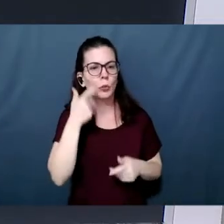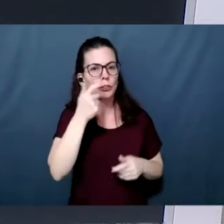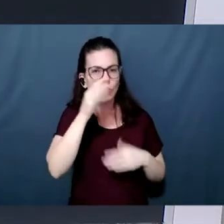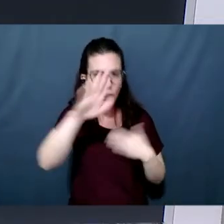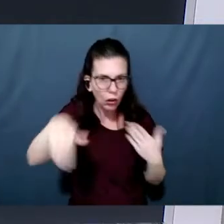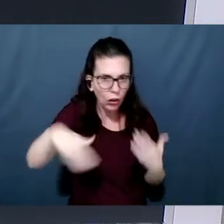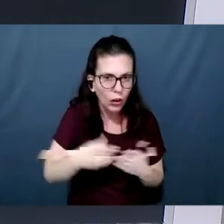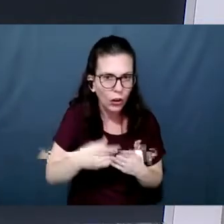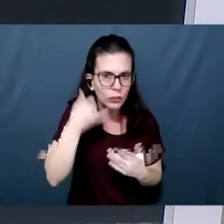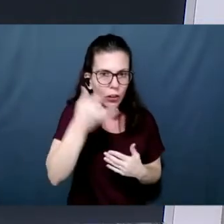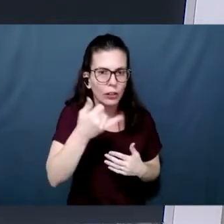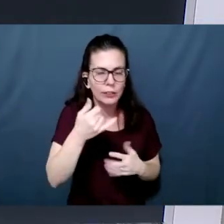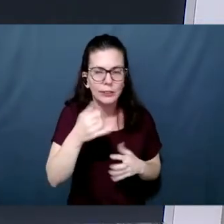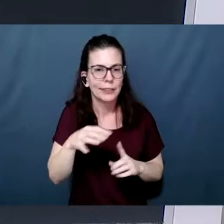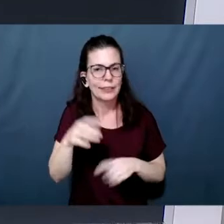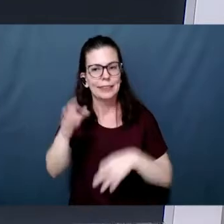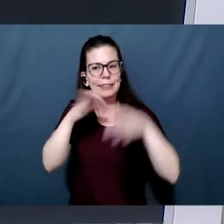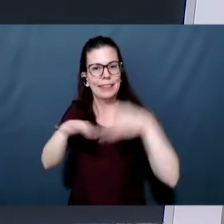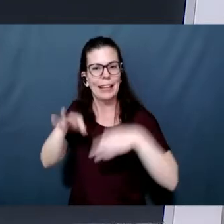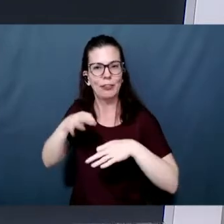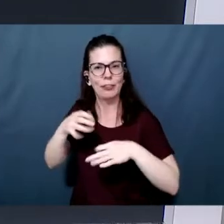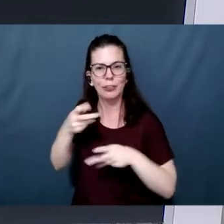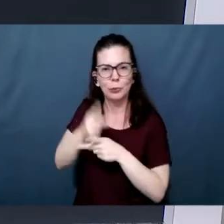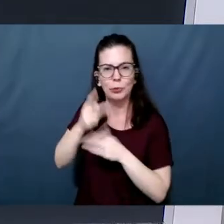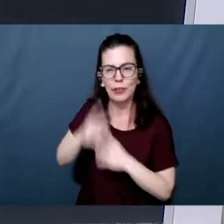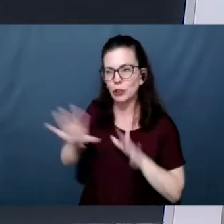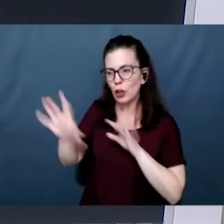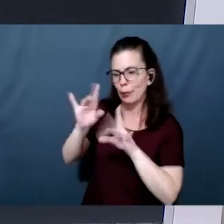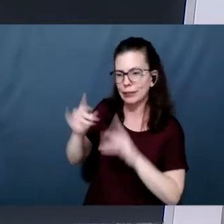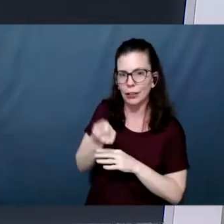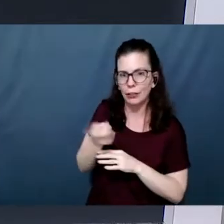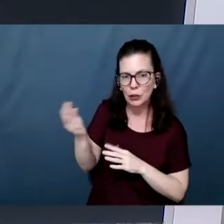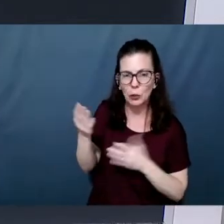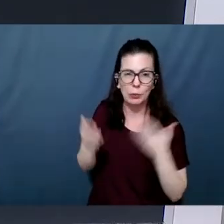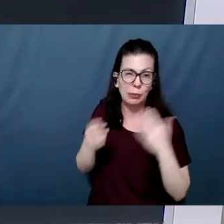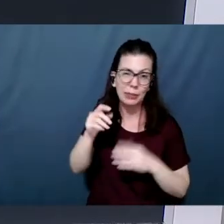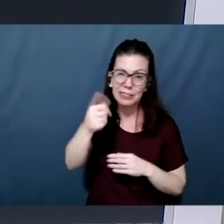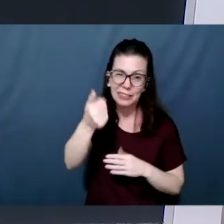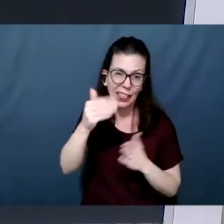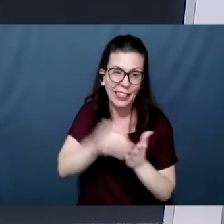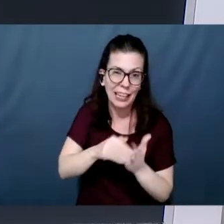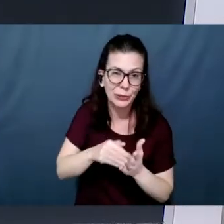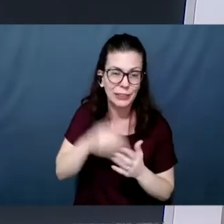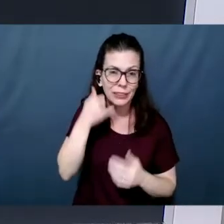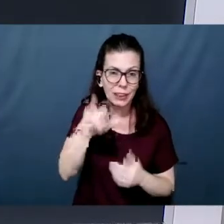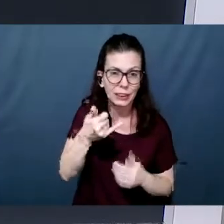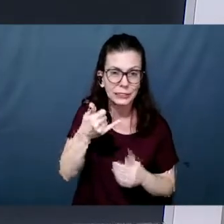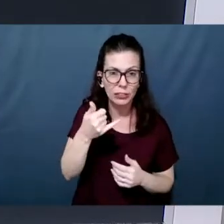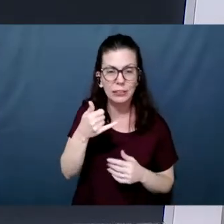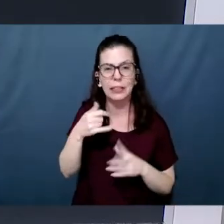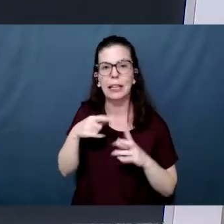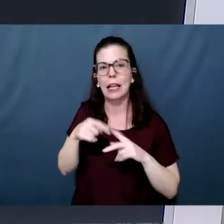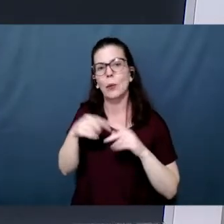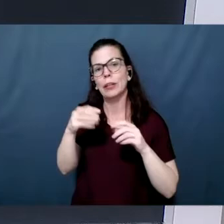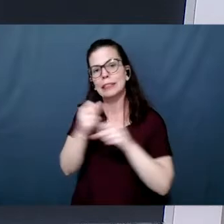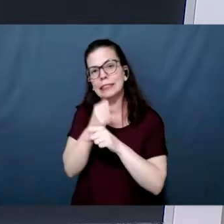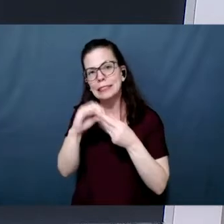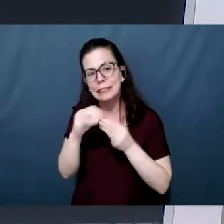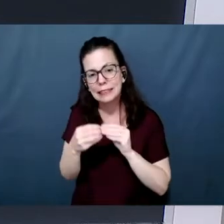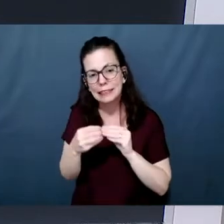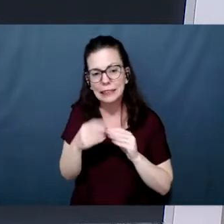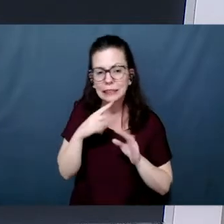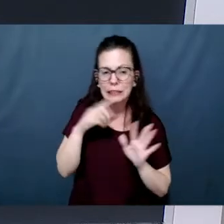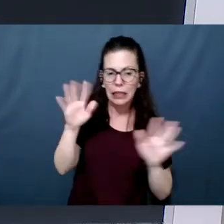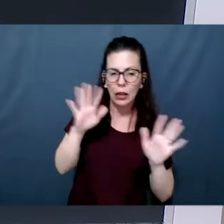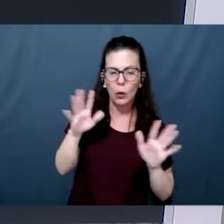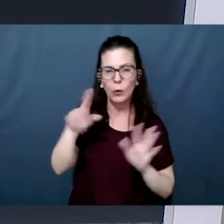who's just going to sample a few of them, you could have 10,000 calls that come in, and it's going to pull out the statistics and say, of those 10,000 calls,